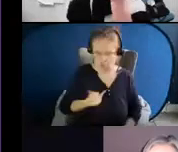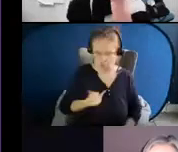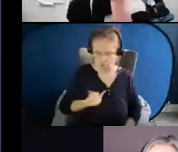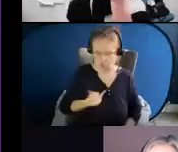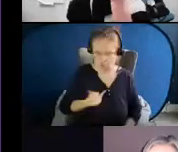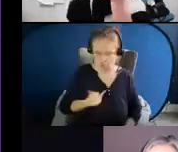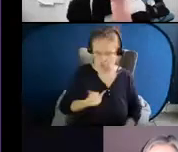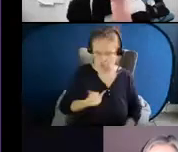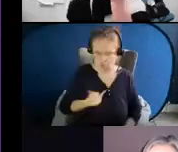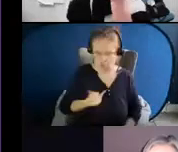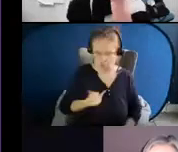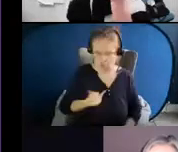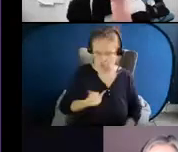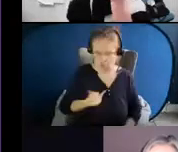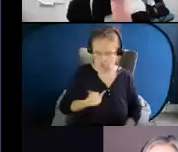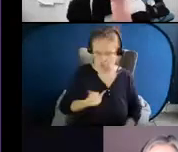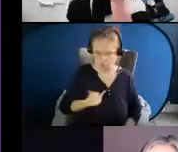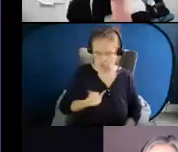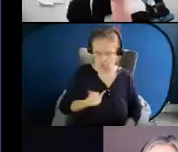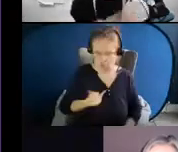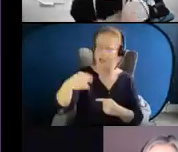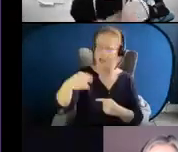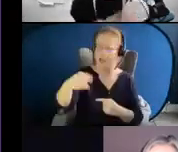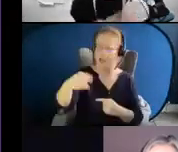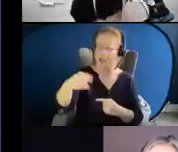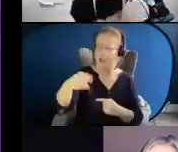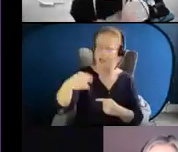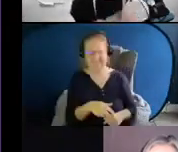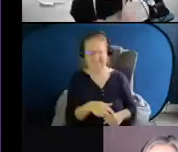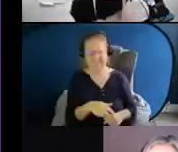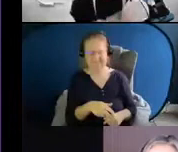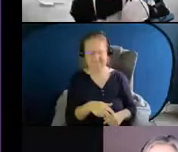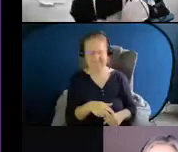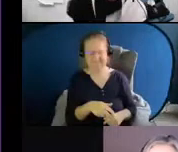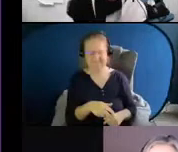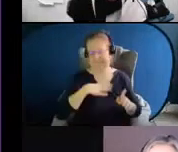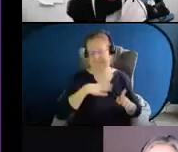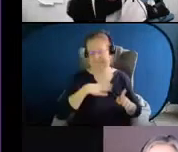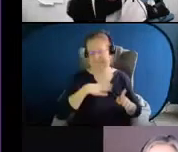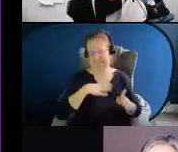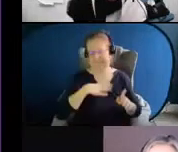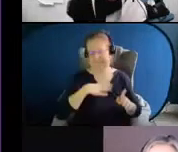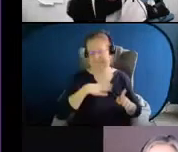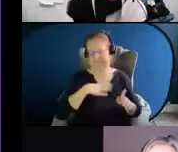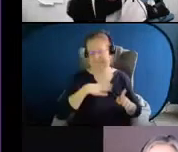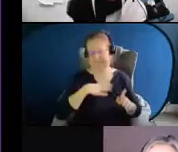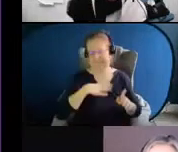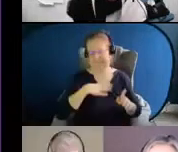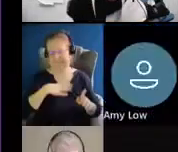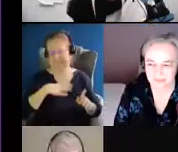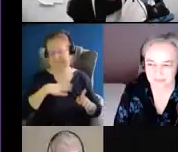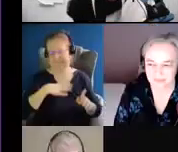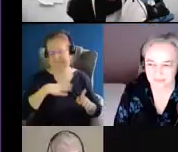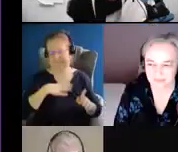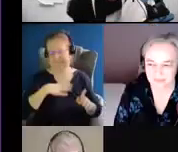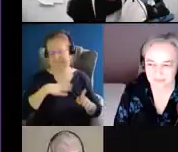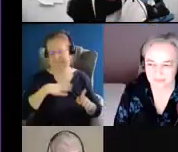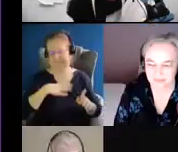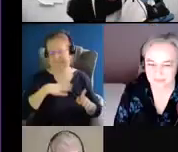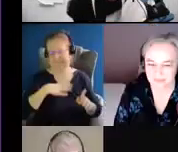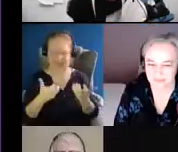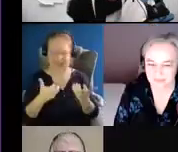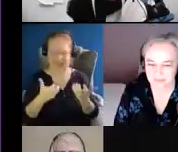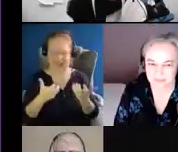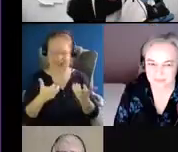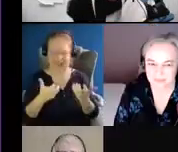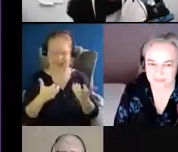understand what we can do and how we can do it and what we can do better and how we can approach it. I'm excited to work with those kinds of people that help